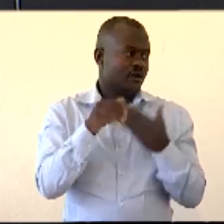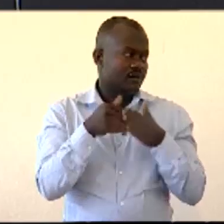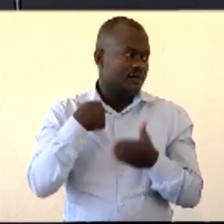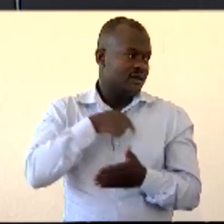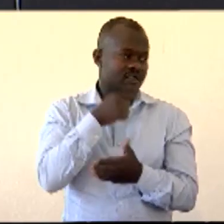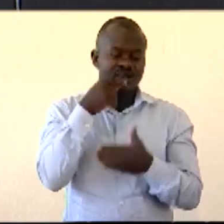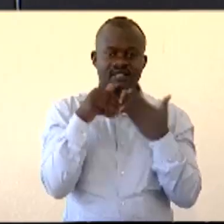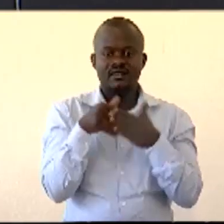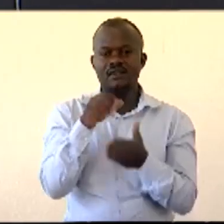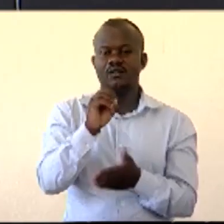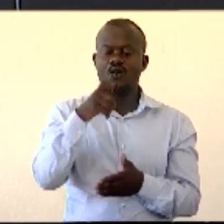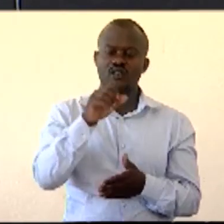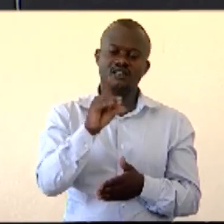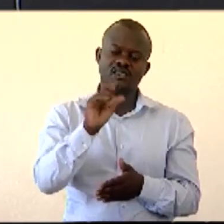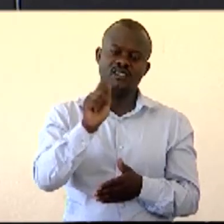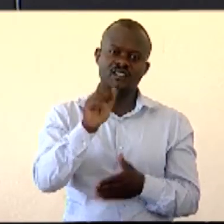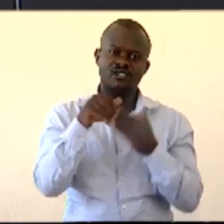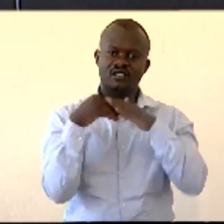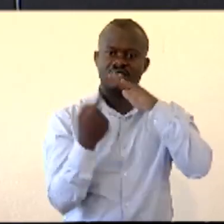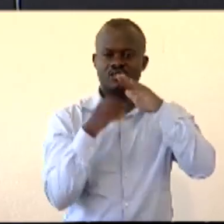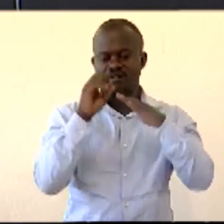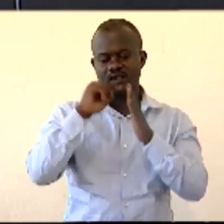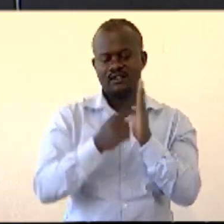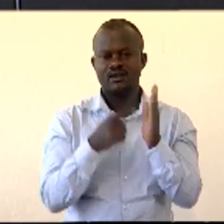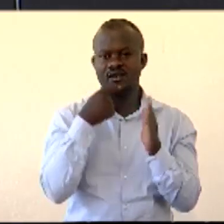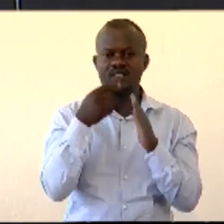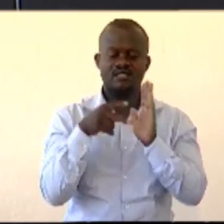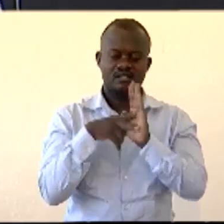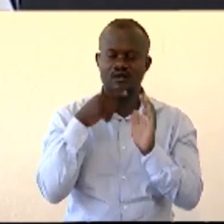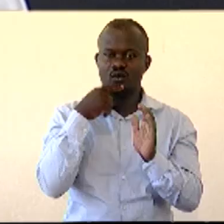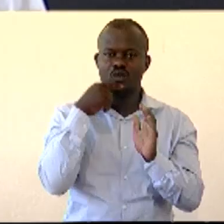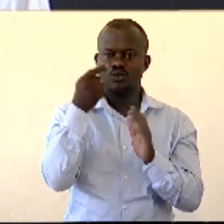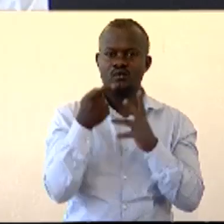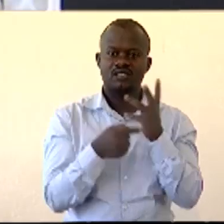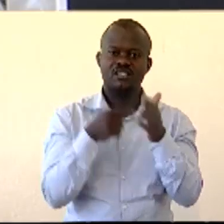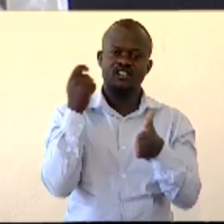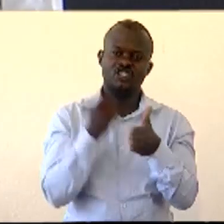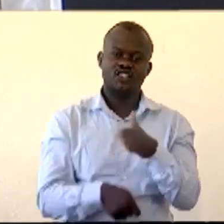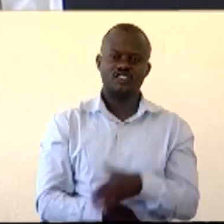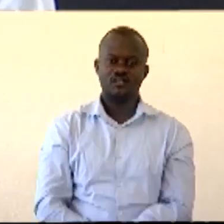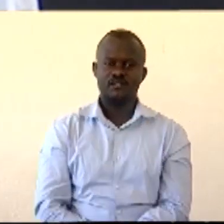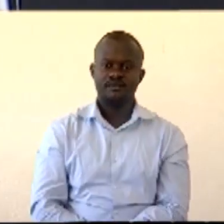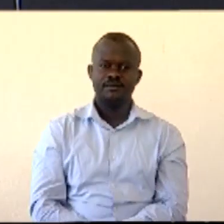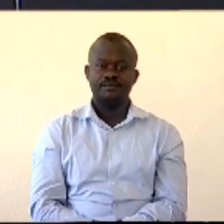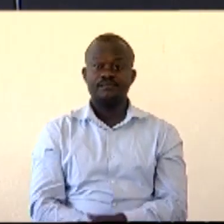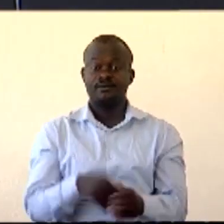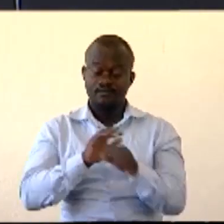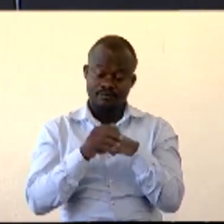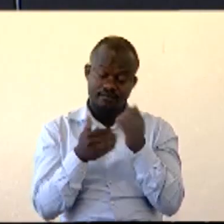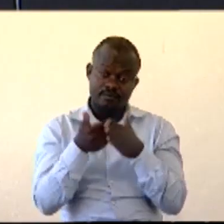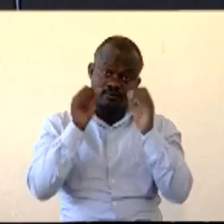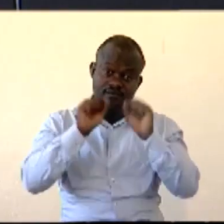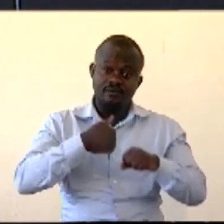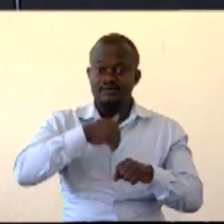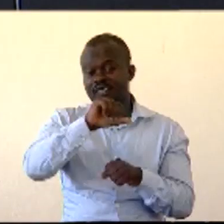sum of the oxidation state of these elements is equal to this charge. You may have another